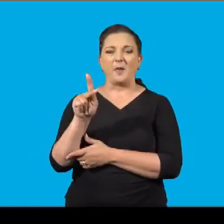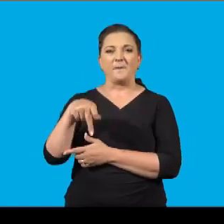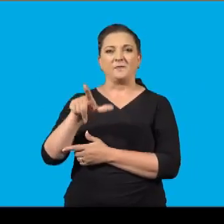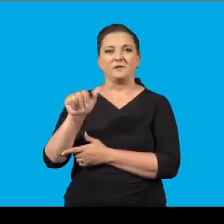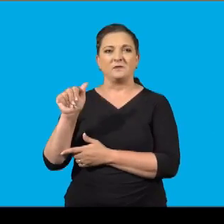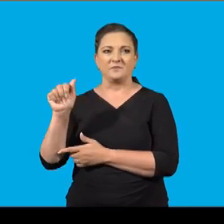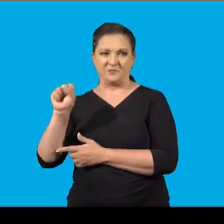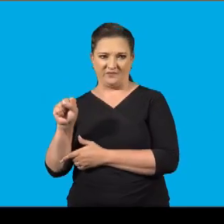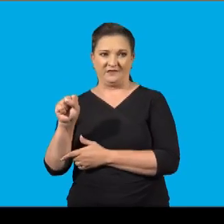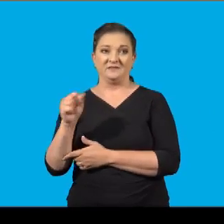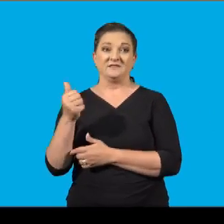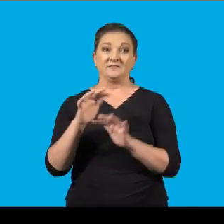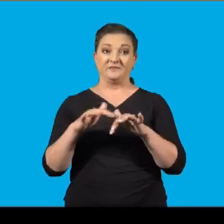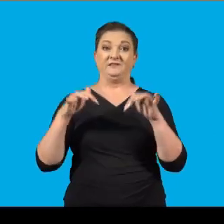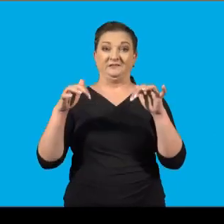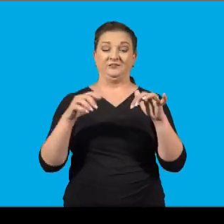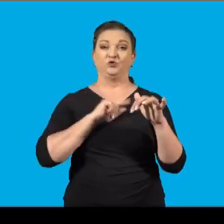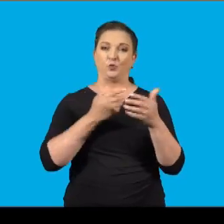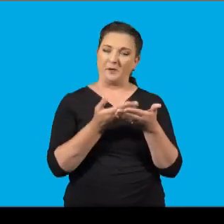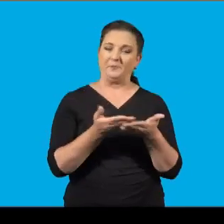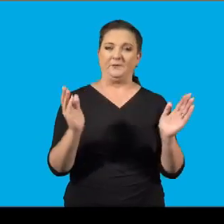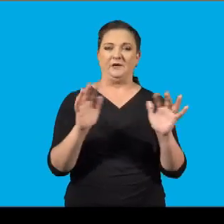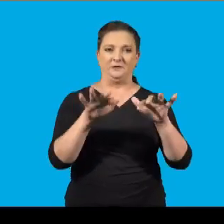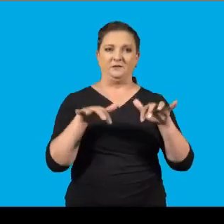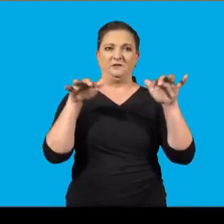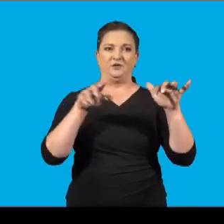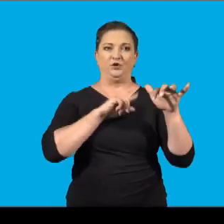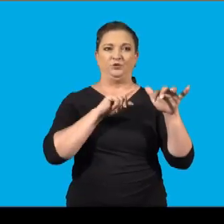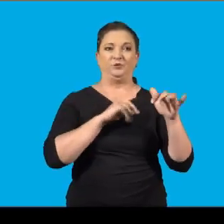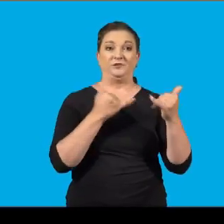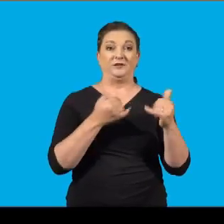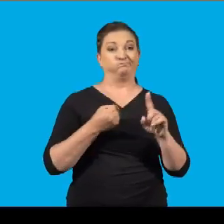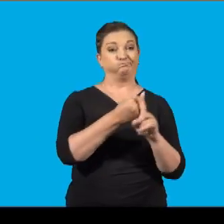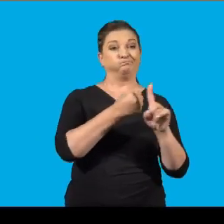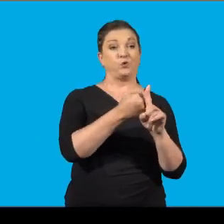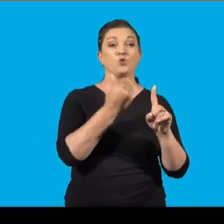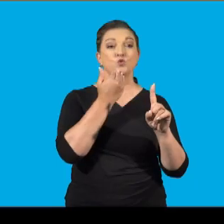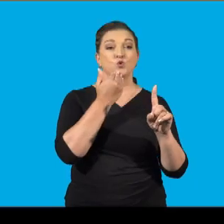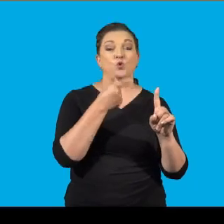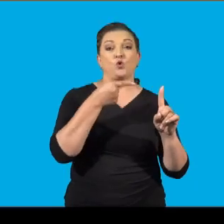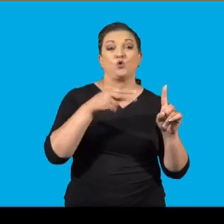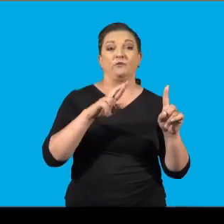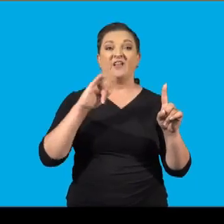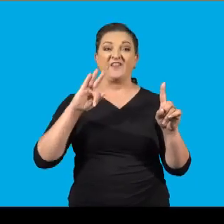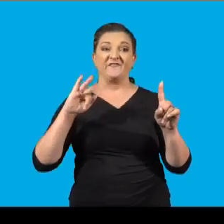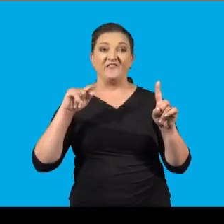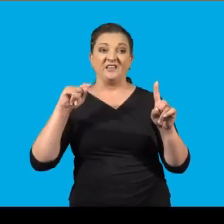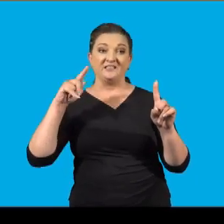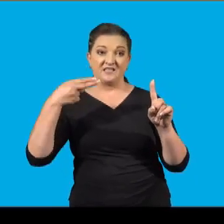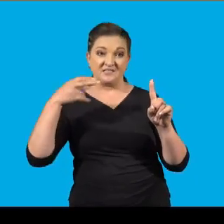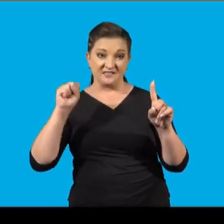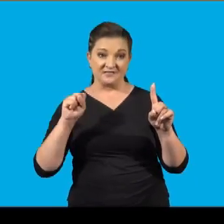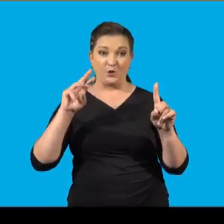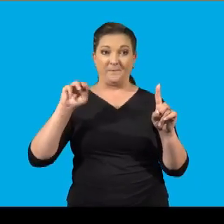Commission's TRC's public hearing into the murder of political activist Griffiths